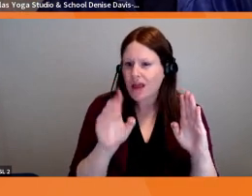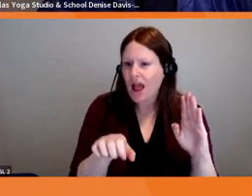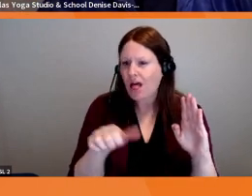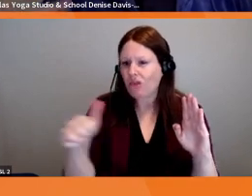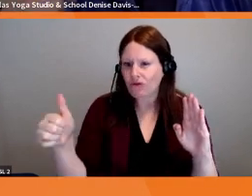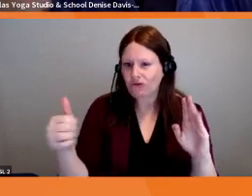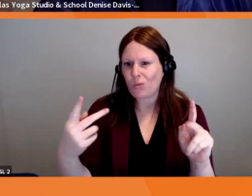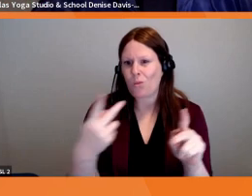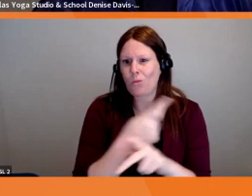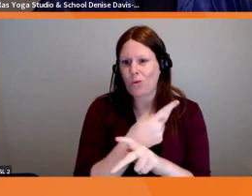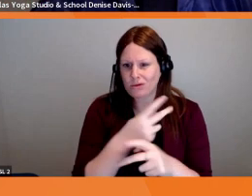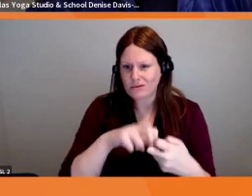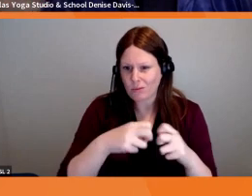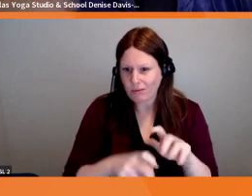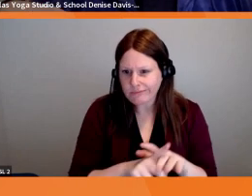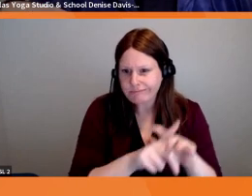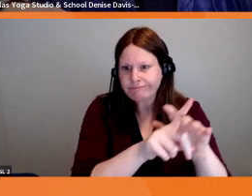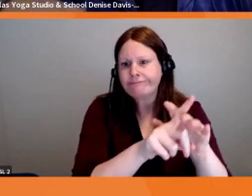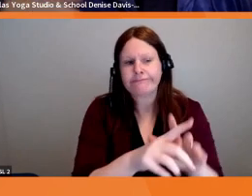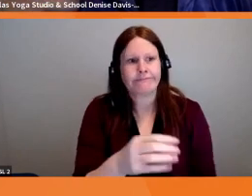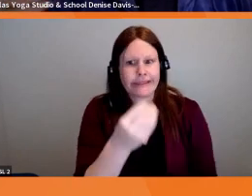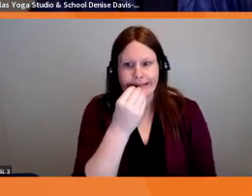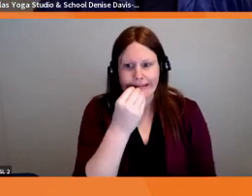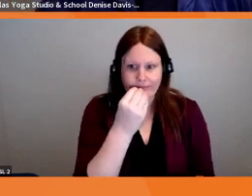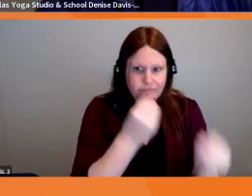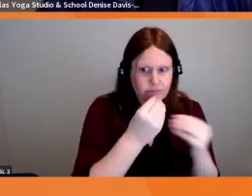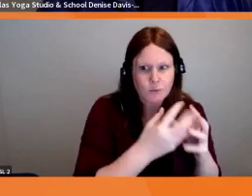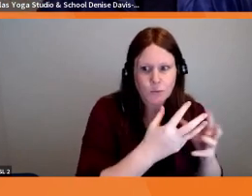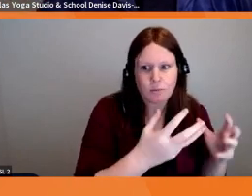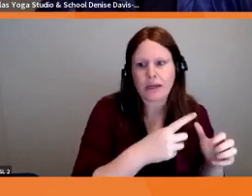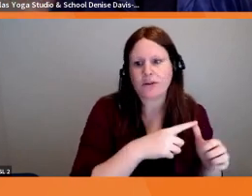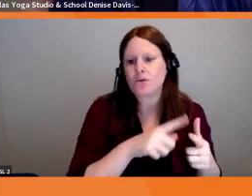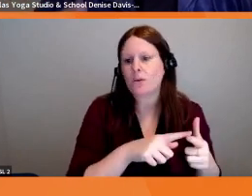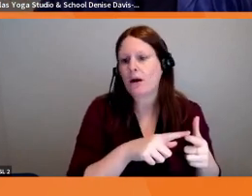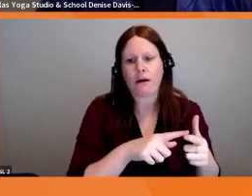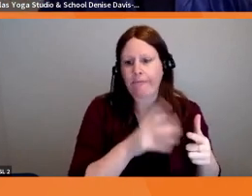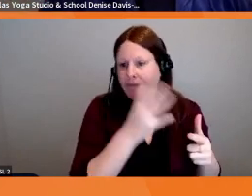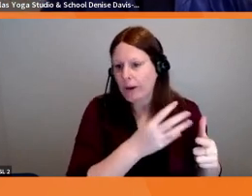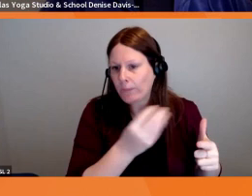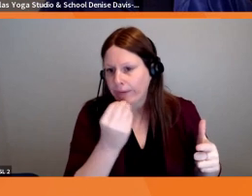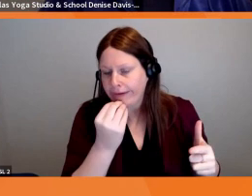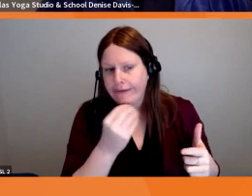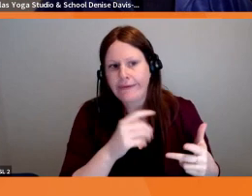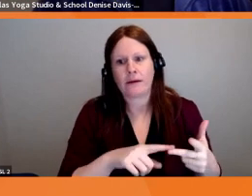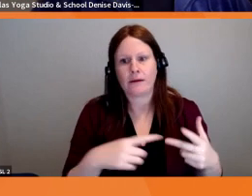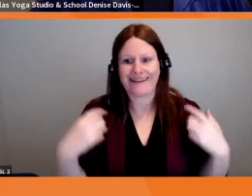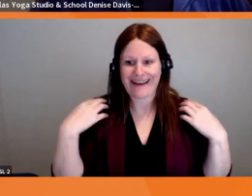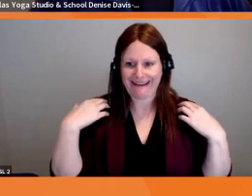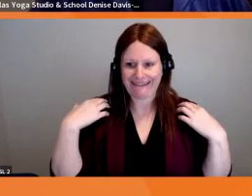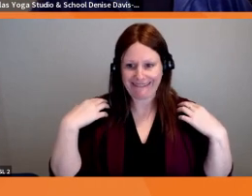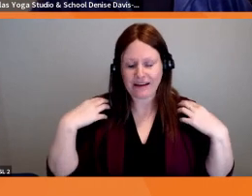or down. We eat too much or not enough as a reason to take a break. neck and shoulder pain. Oh man,